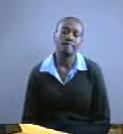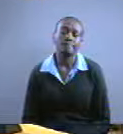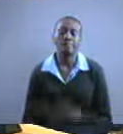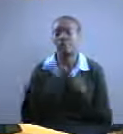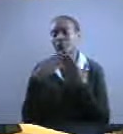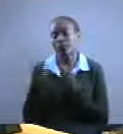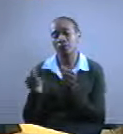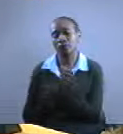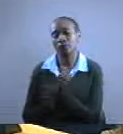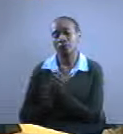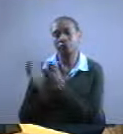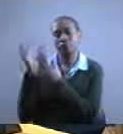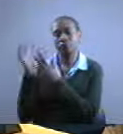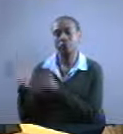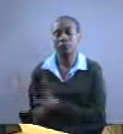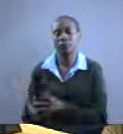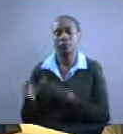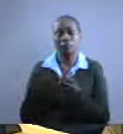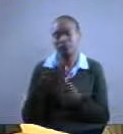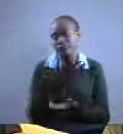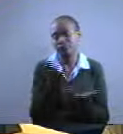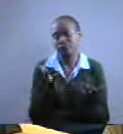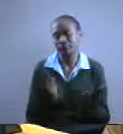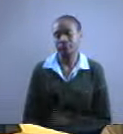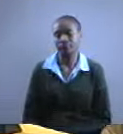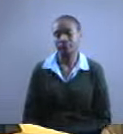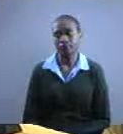Thank you, Deputy Speaker, honorable members.